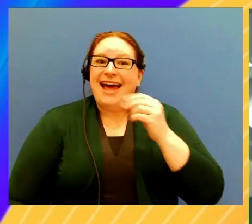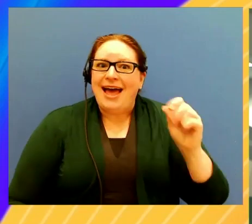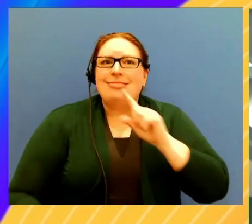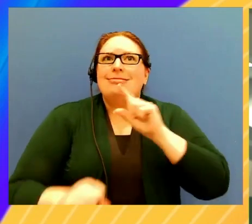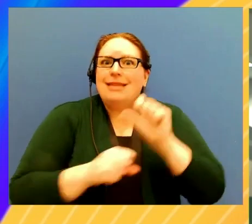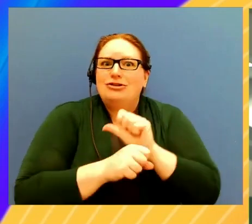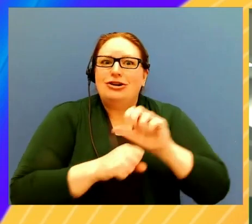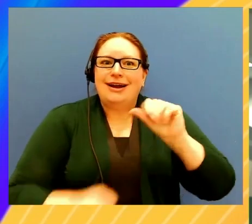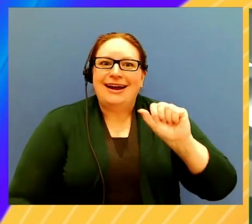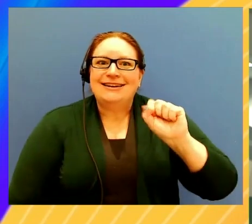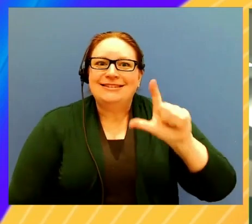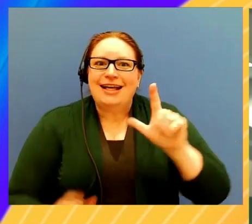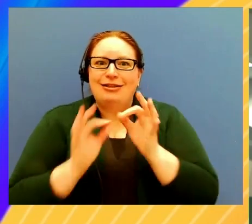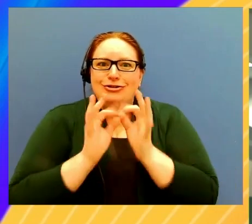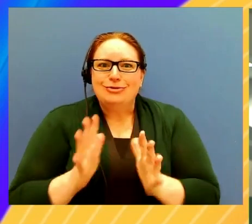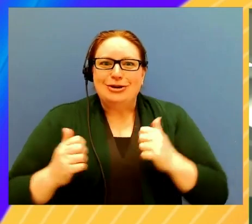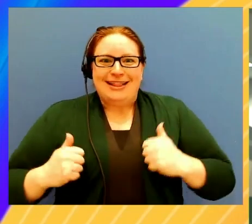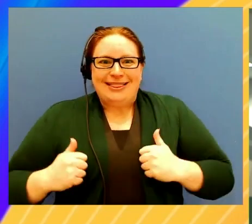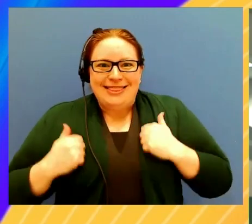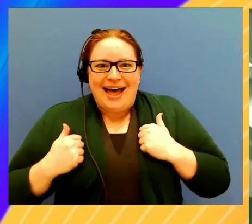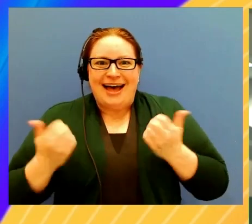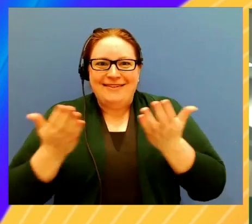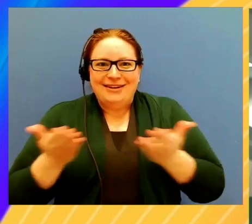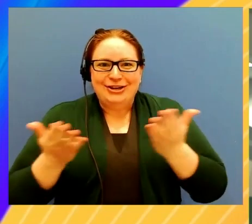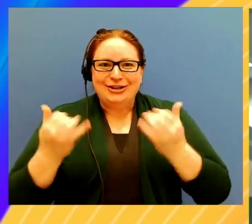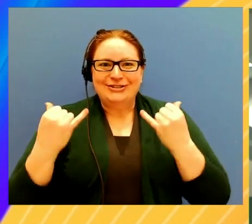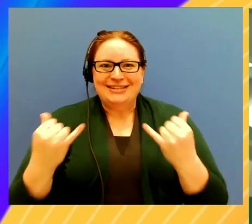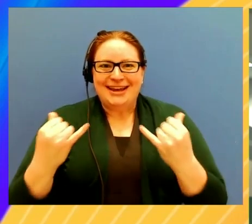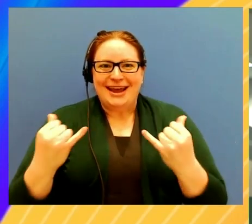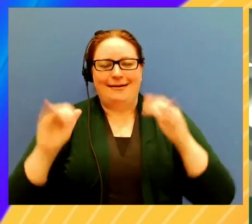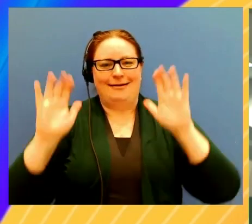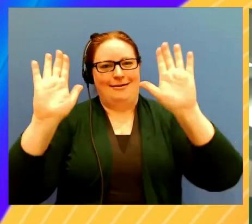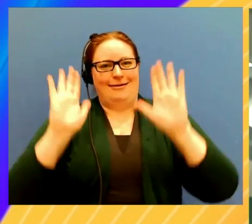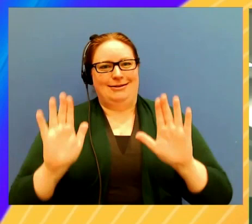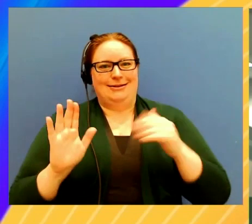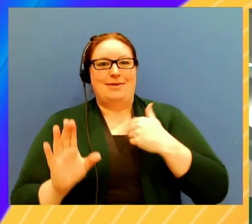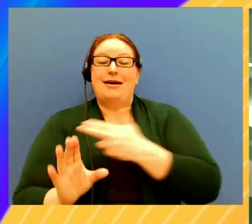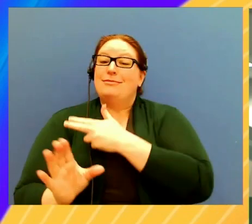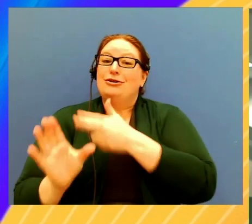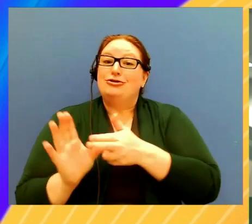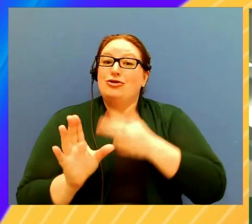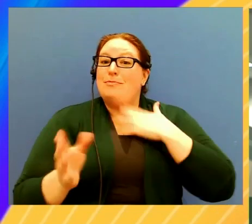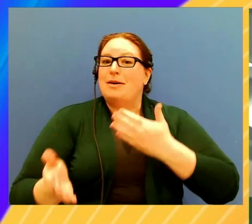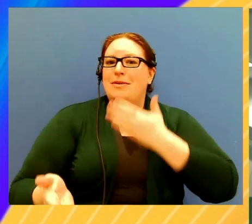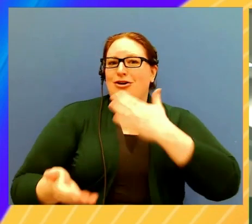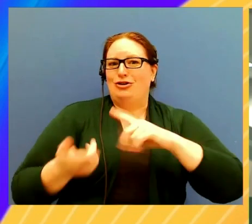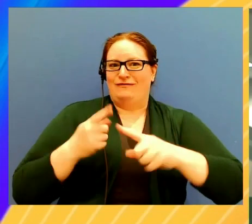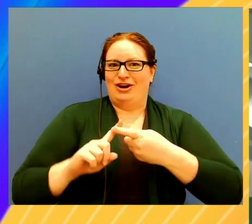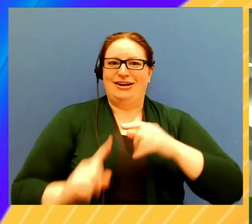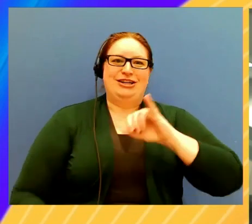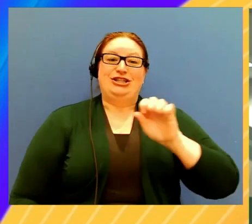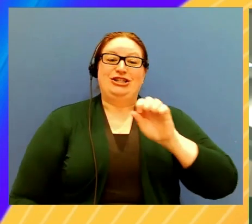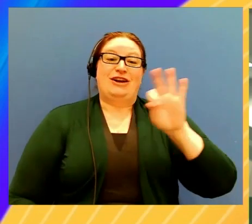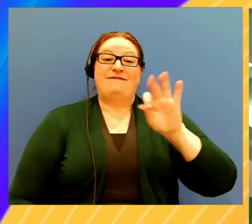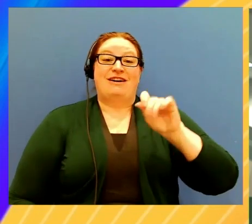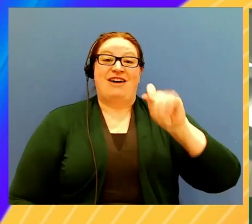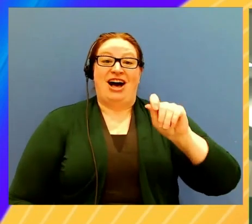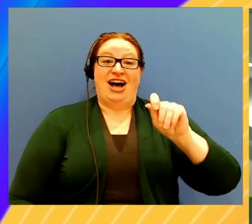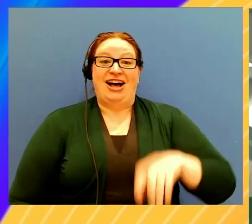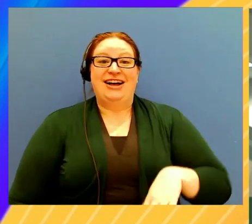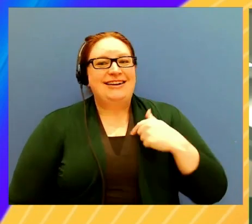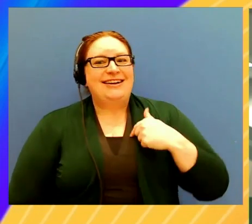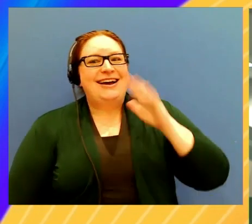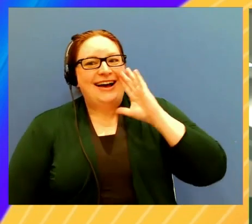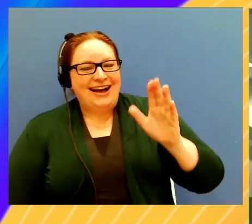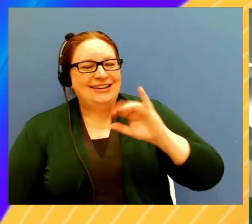live today. How awesome is that? I'm joined by my good friend, Jeff Afal. Hey everyone, my name is Jeff